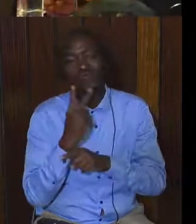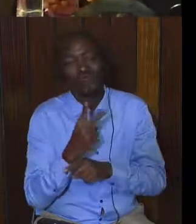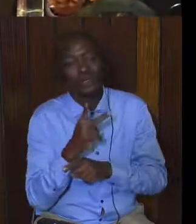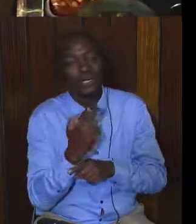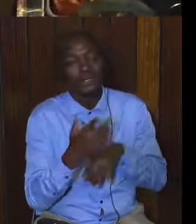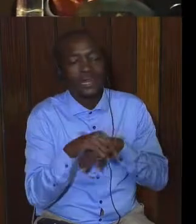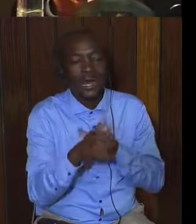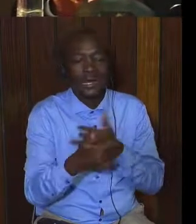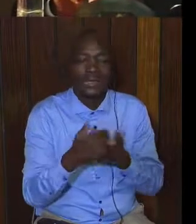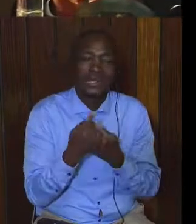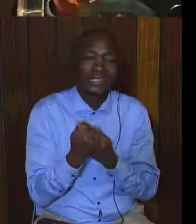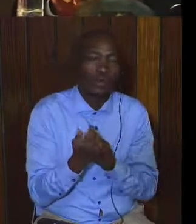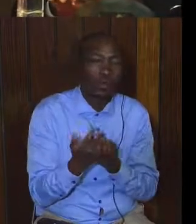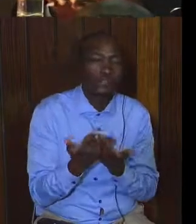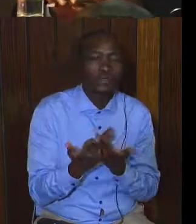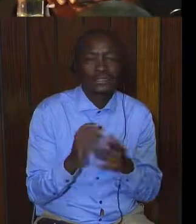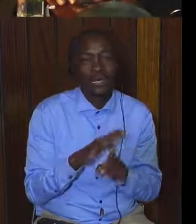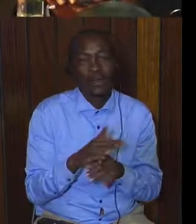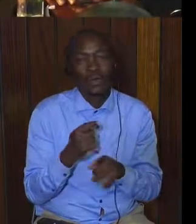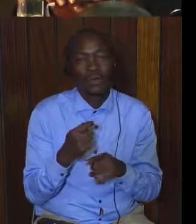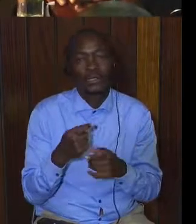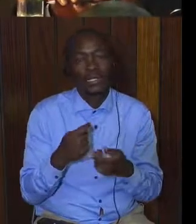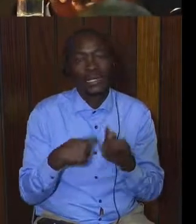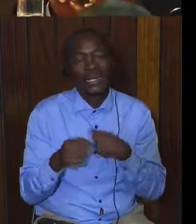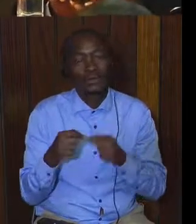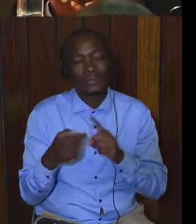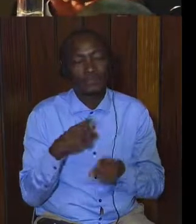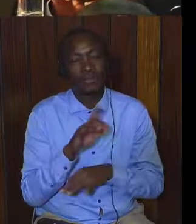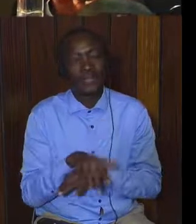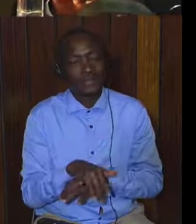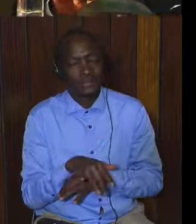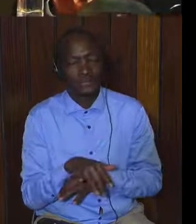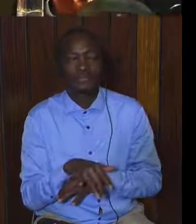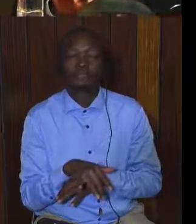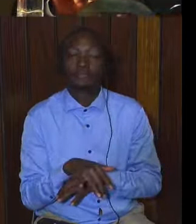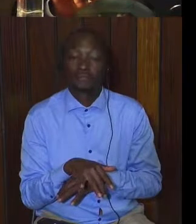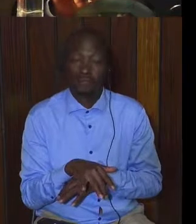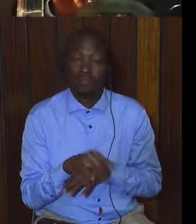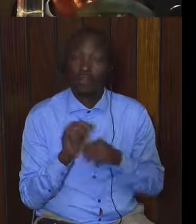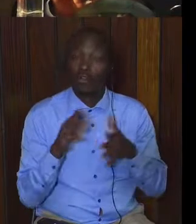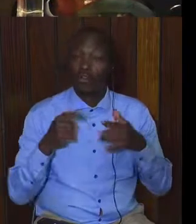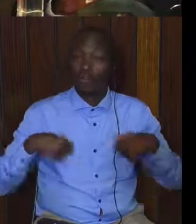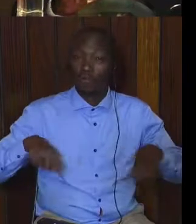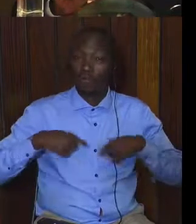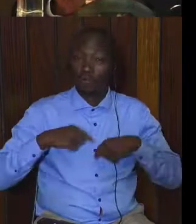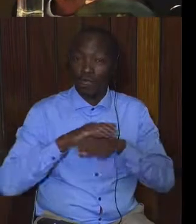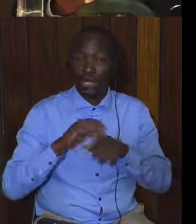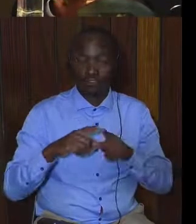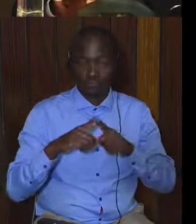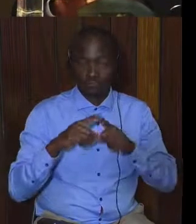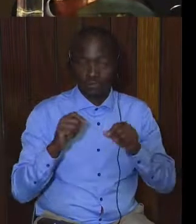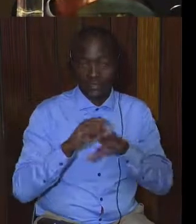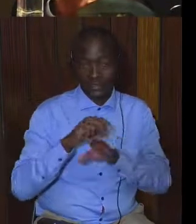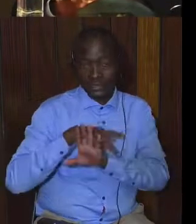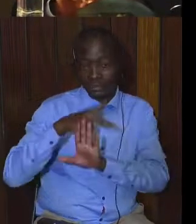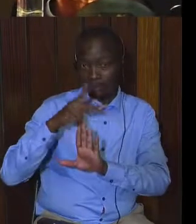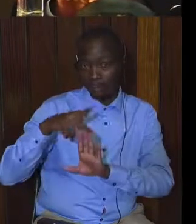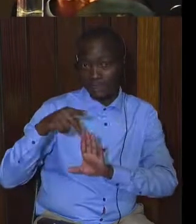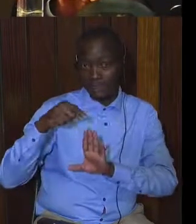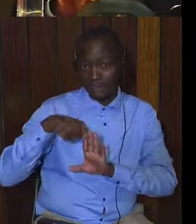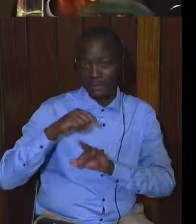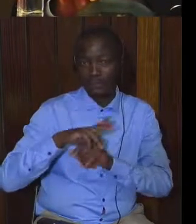the cost or what are the expenses from there. So for us to finish that project, we need to first relocate